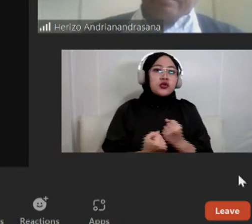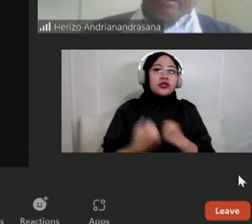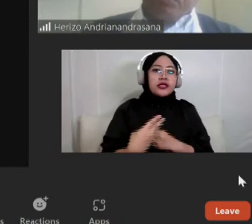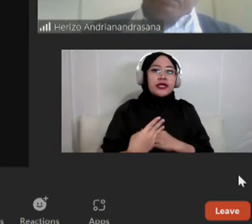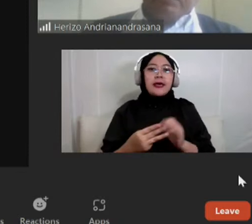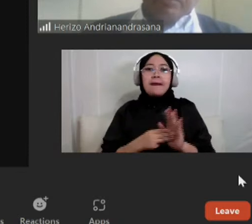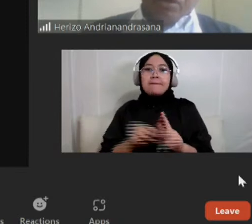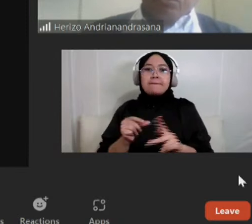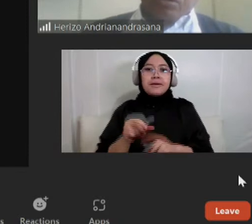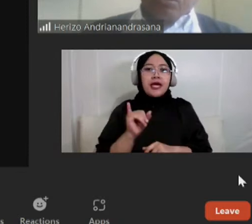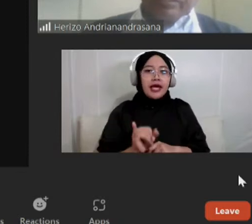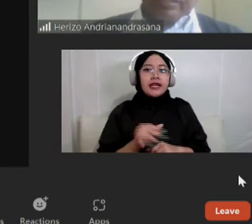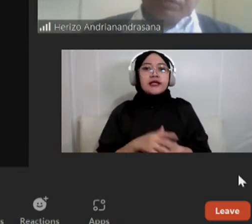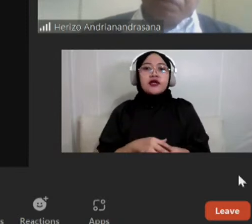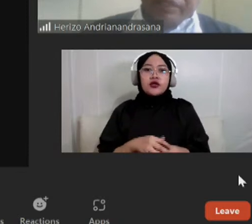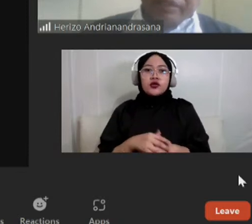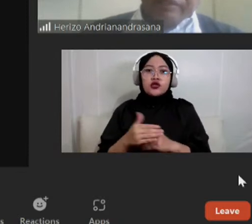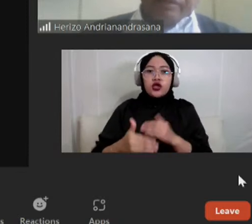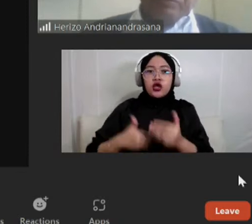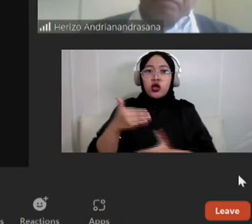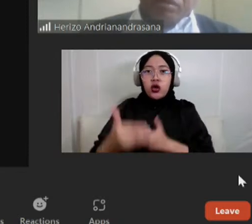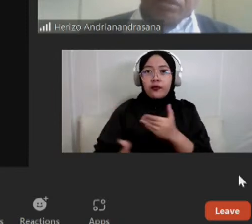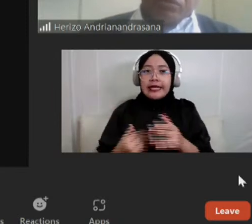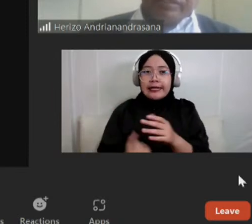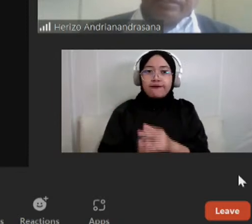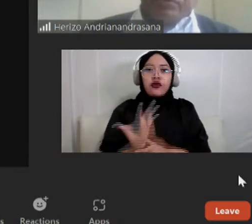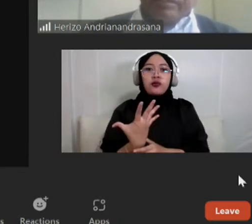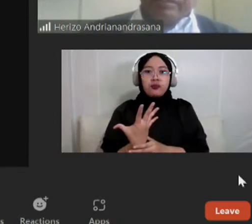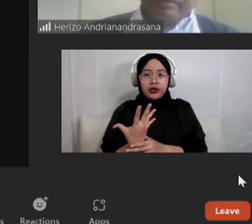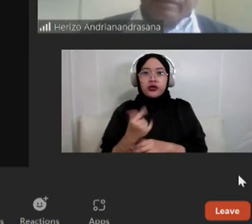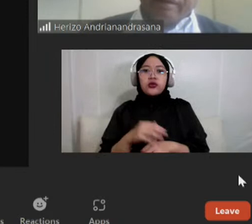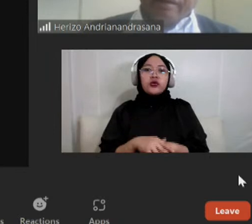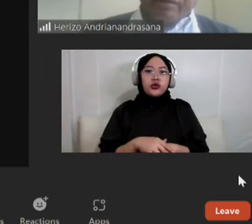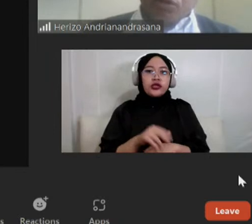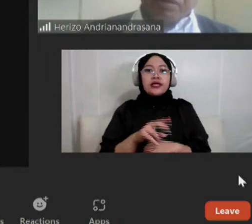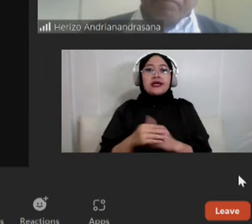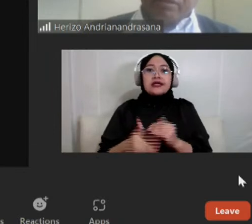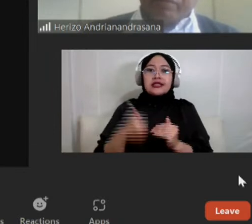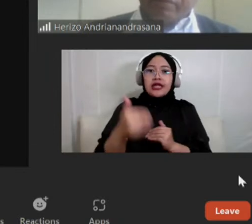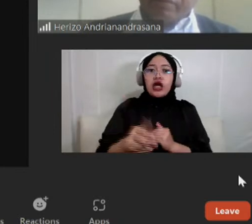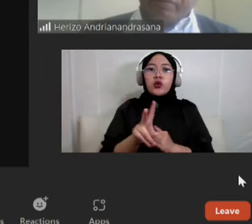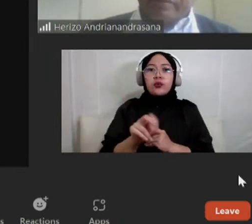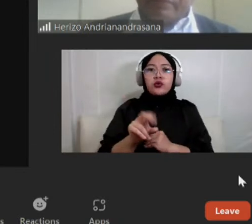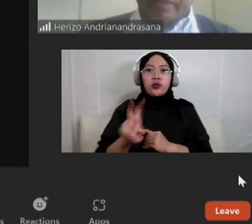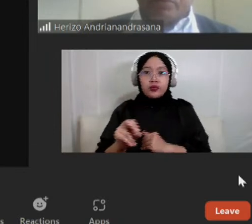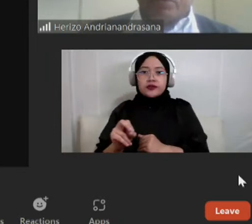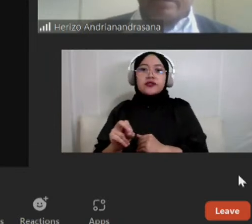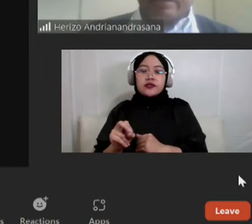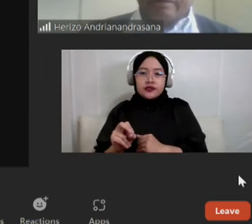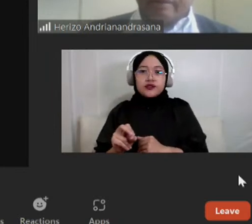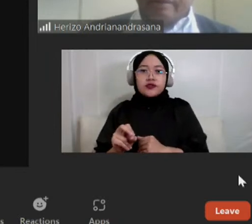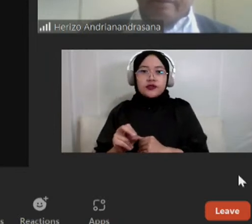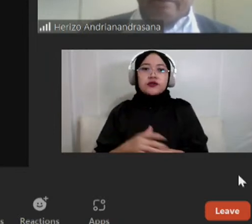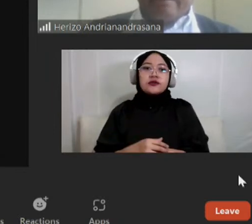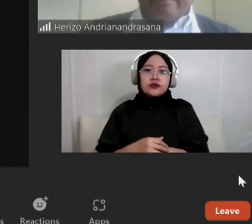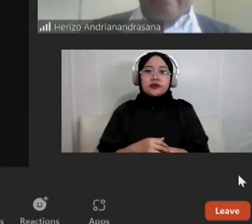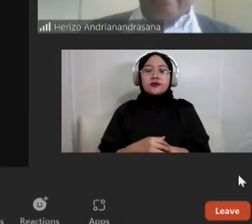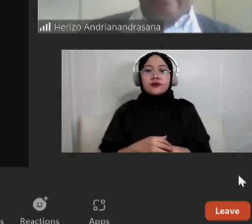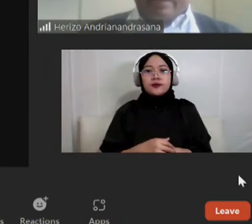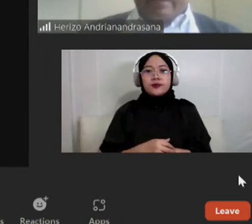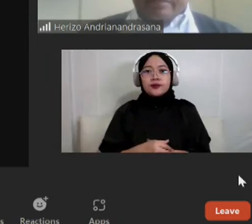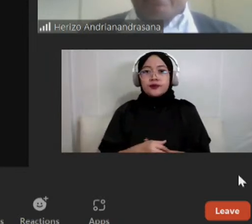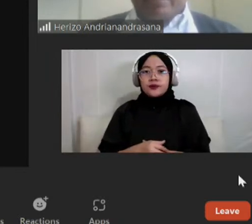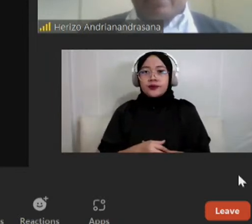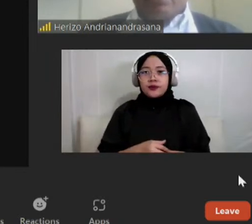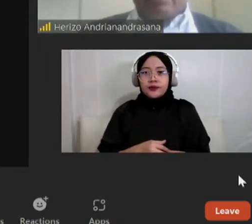EMPI within the ongoing development of the post-2020 global biodiversity framework.